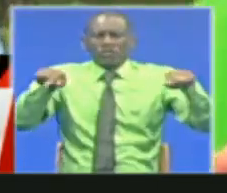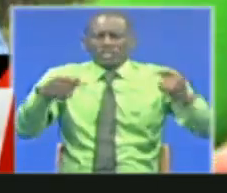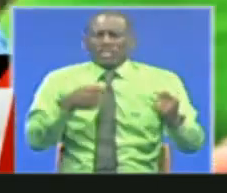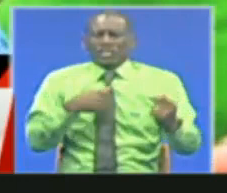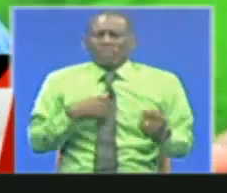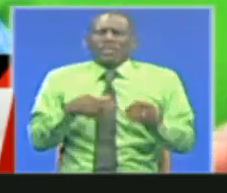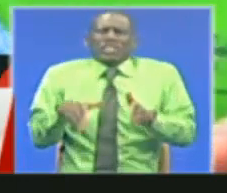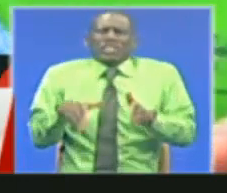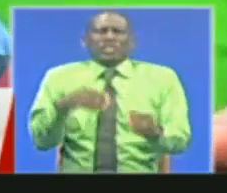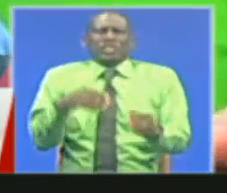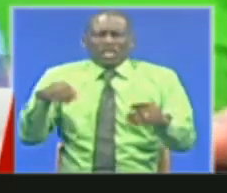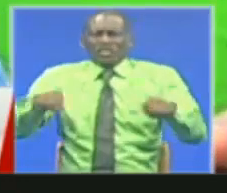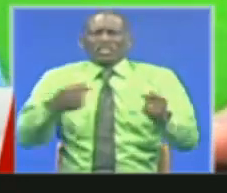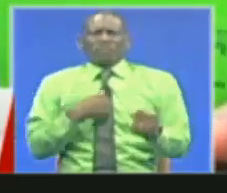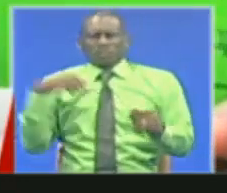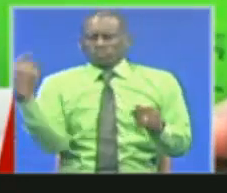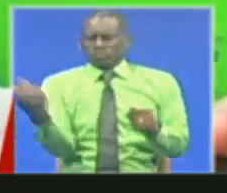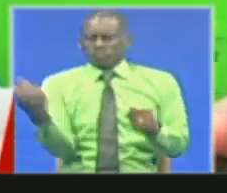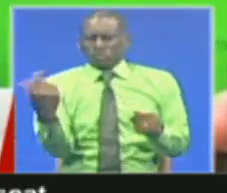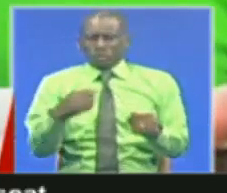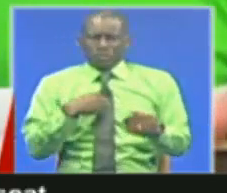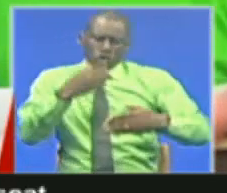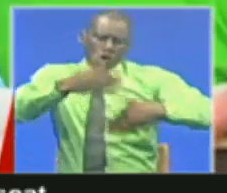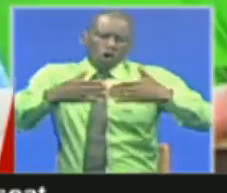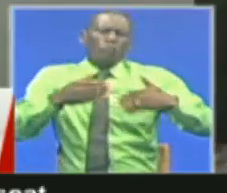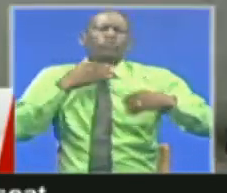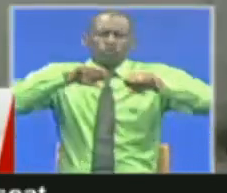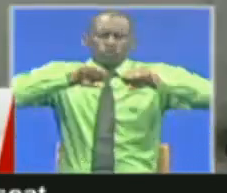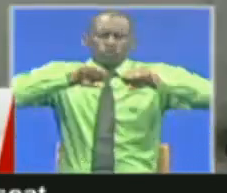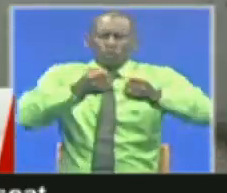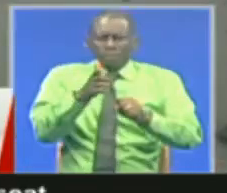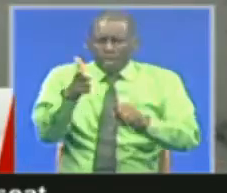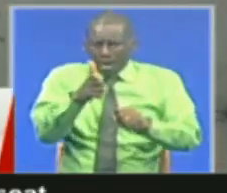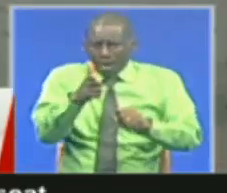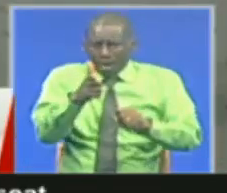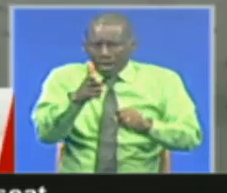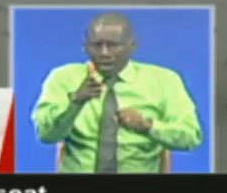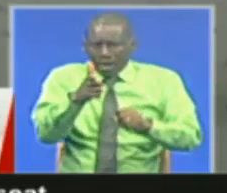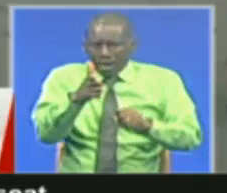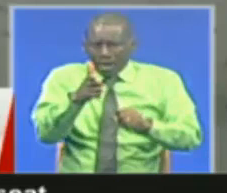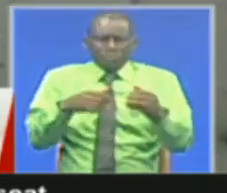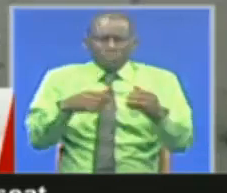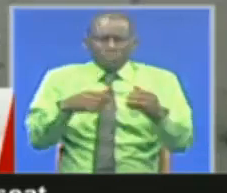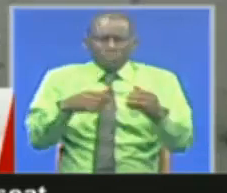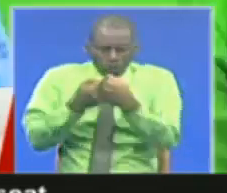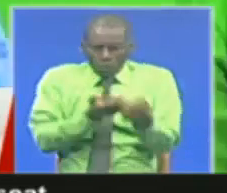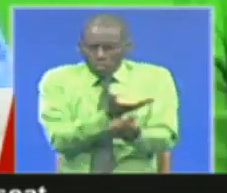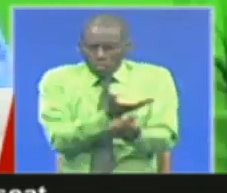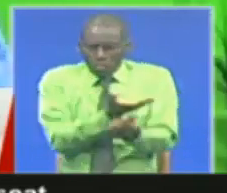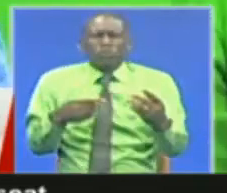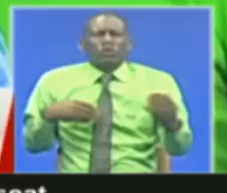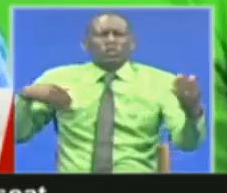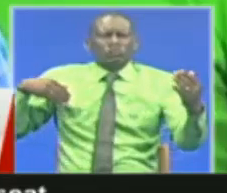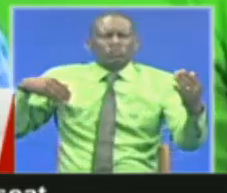leo. Wamenipiga wakawa karibu wanataka kuvunja kamera yangu. Nikapigana na wao mpaka kwa